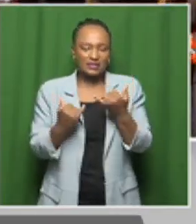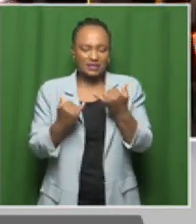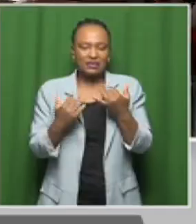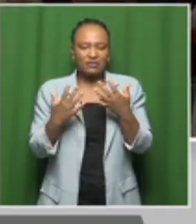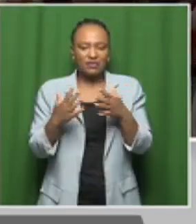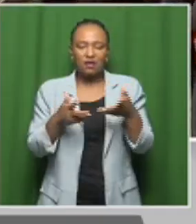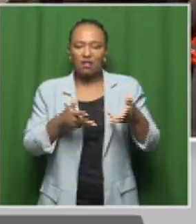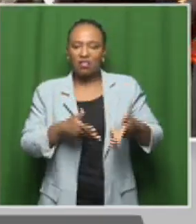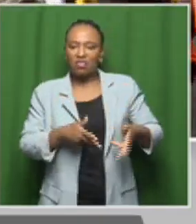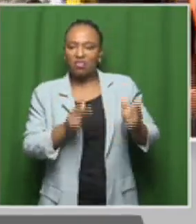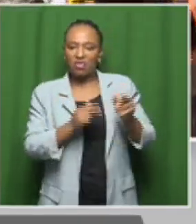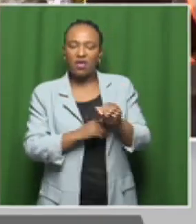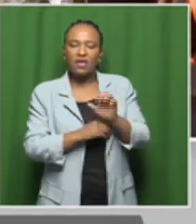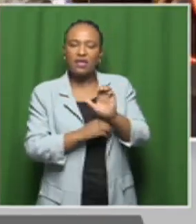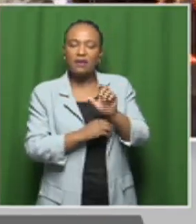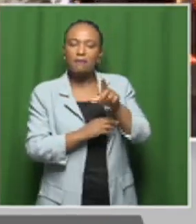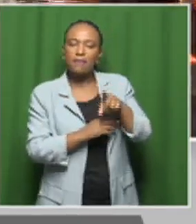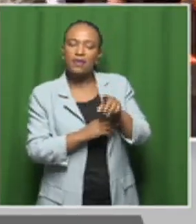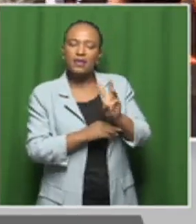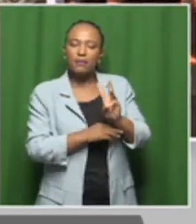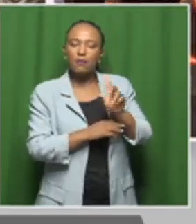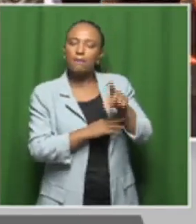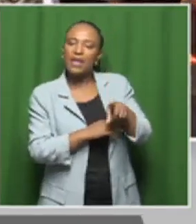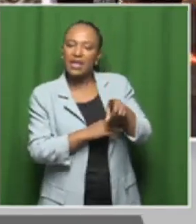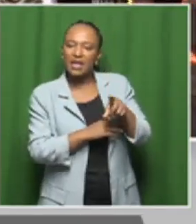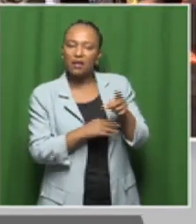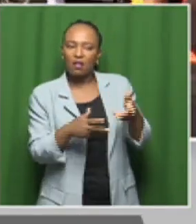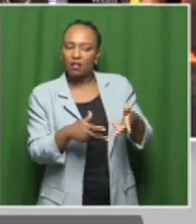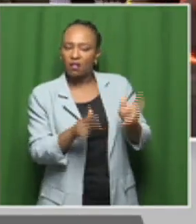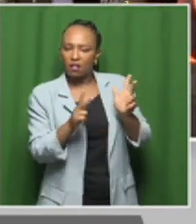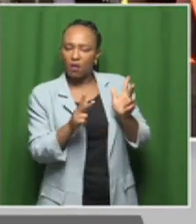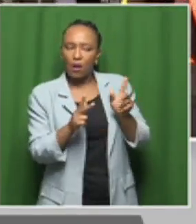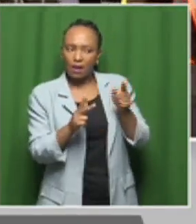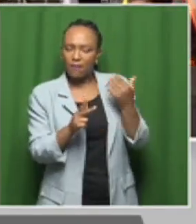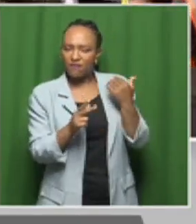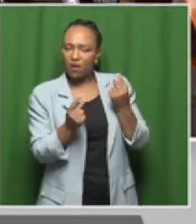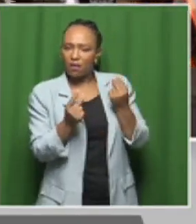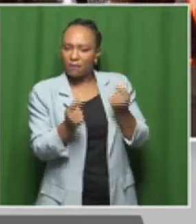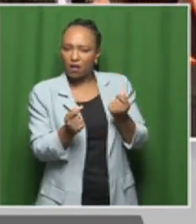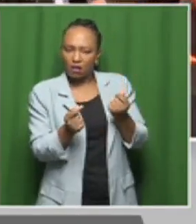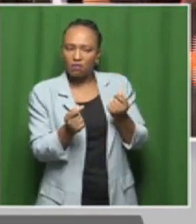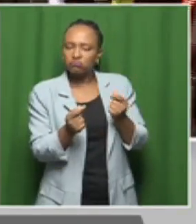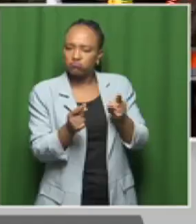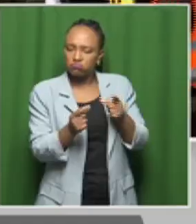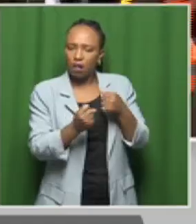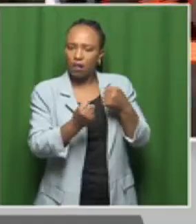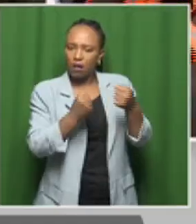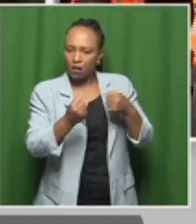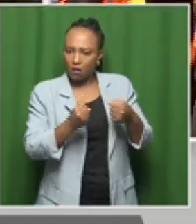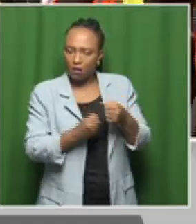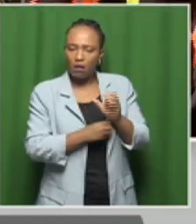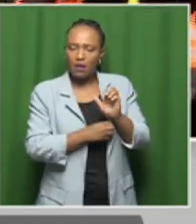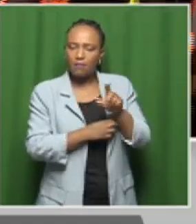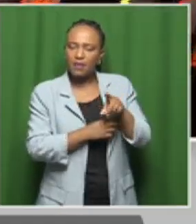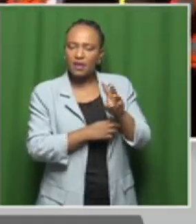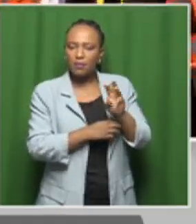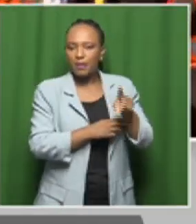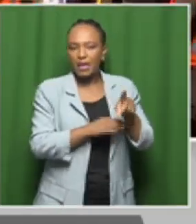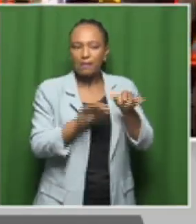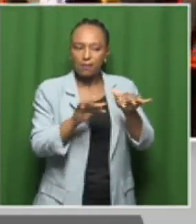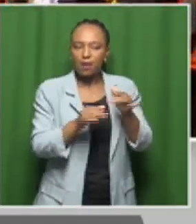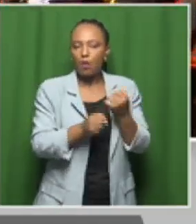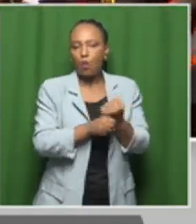abandoned the EPWP, which was some kind of an immediate intervention to ensure that at least people, they put bread in their